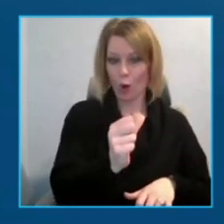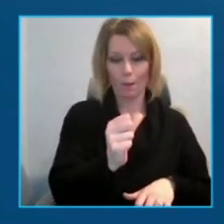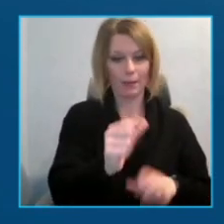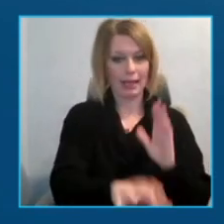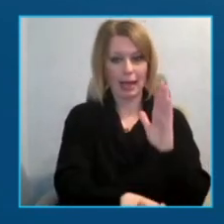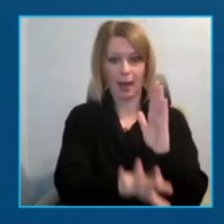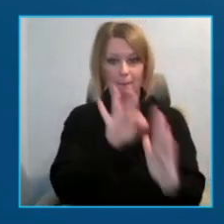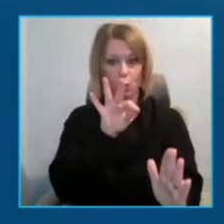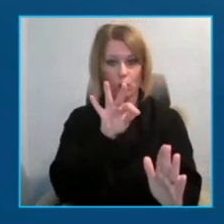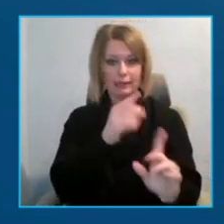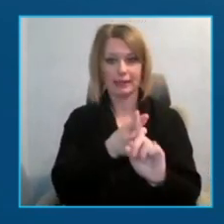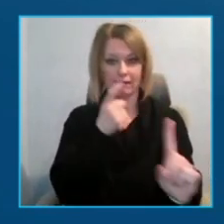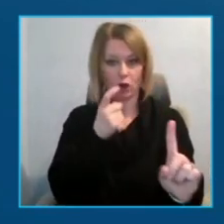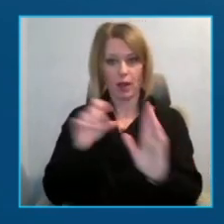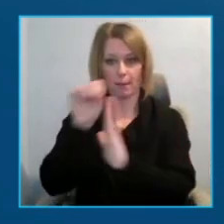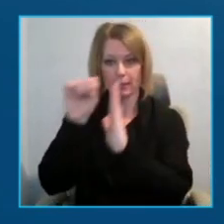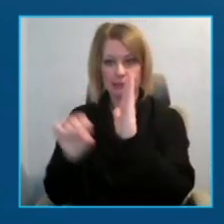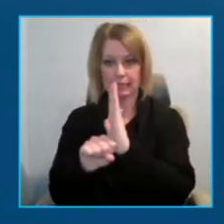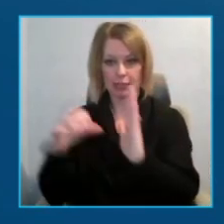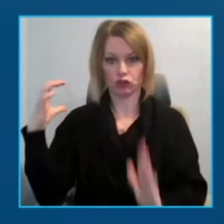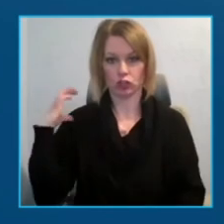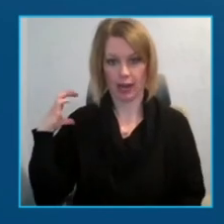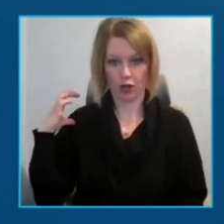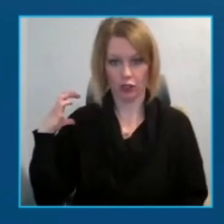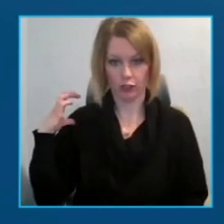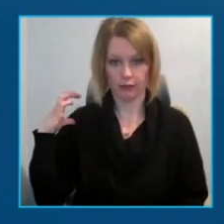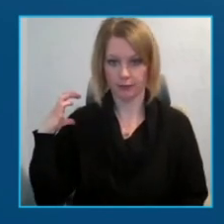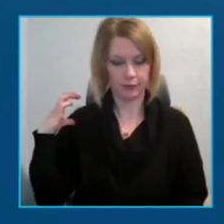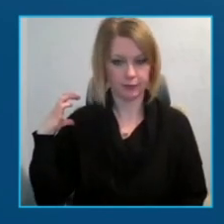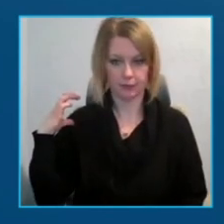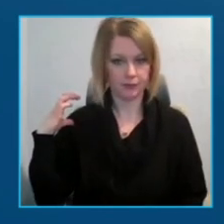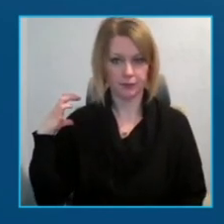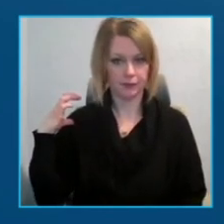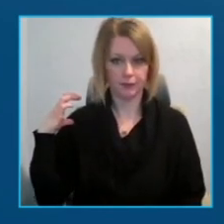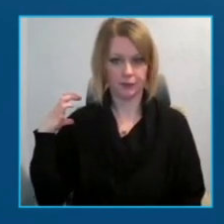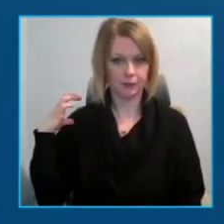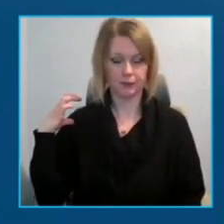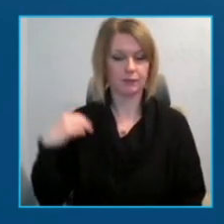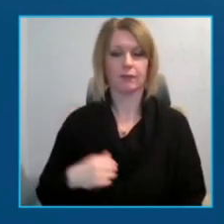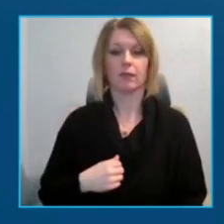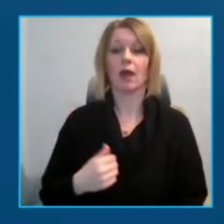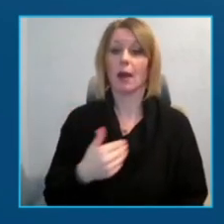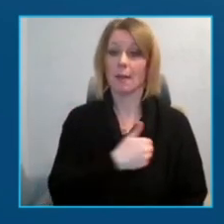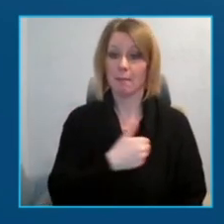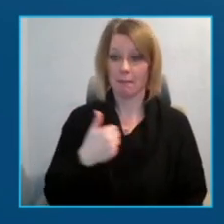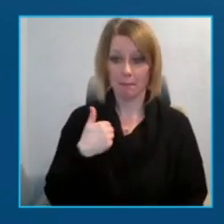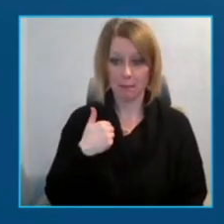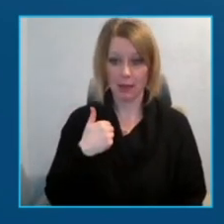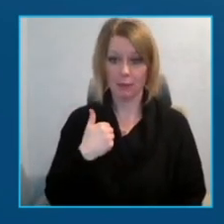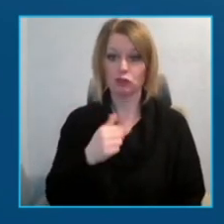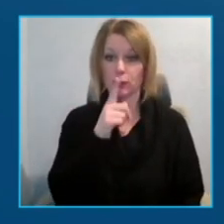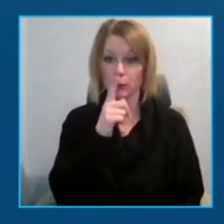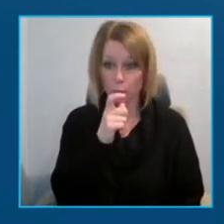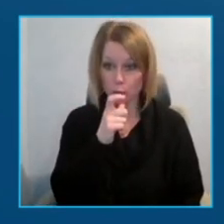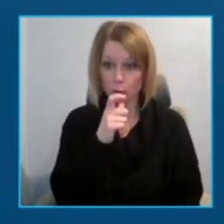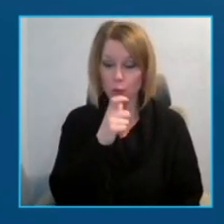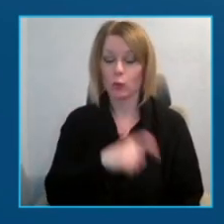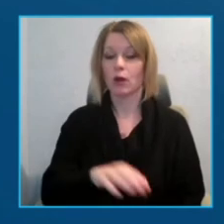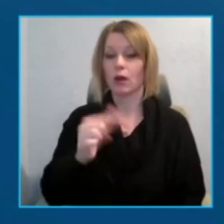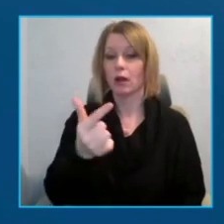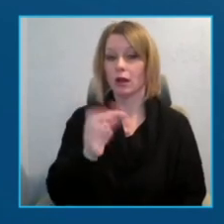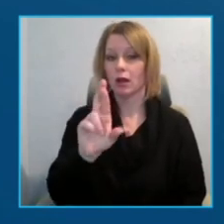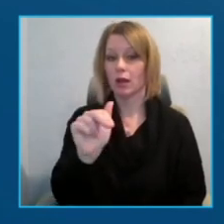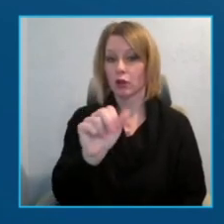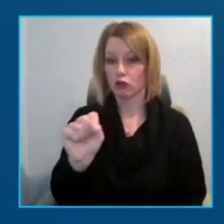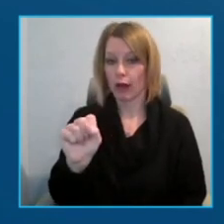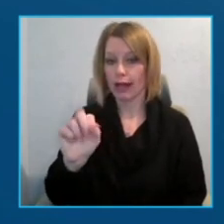the state chair, that affirmative act, the membership of that committee needs to come from the grassroots